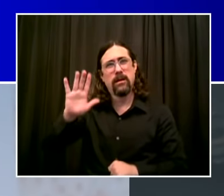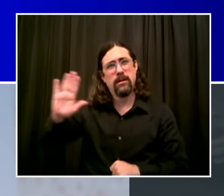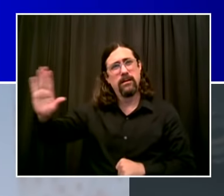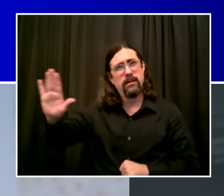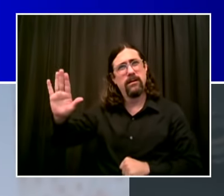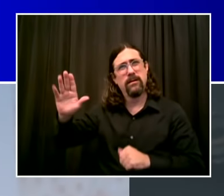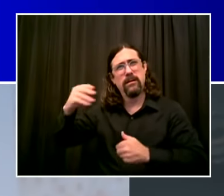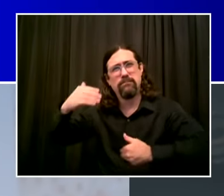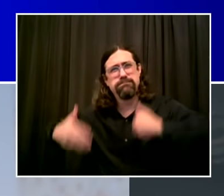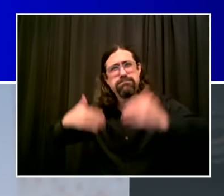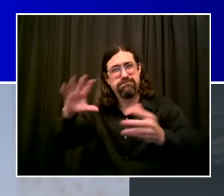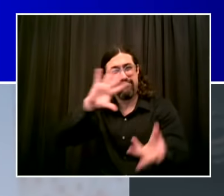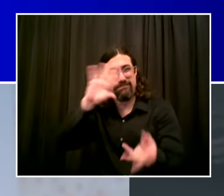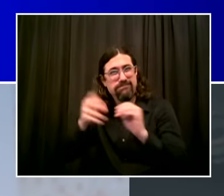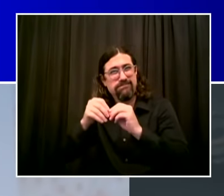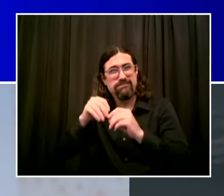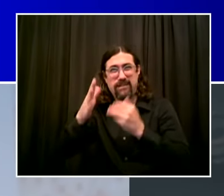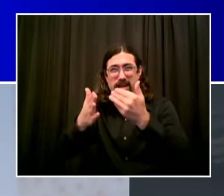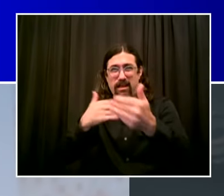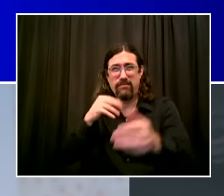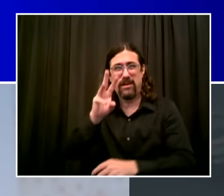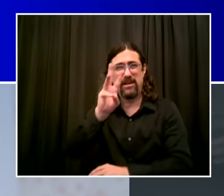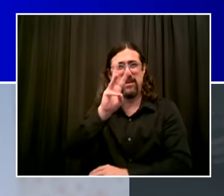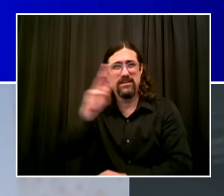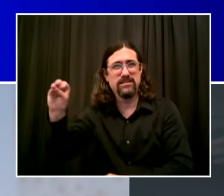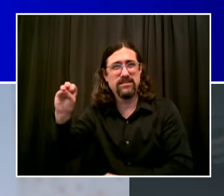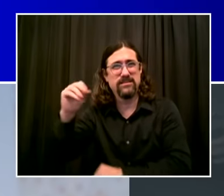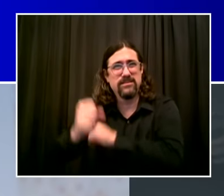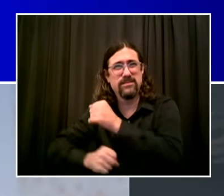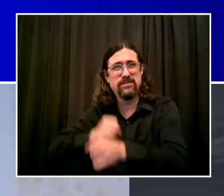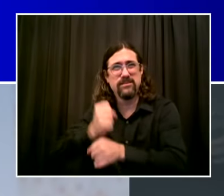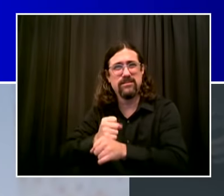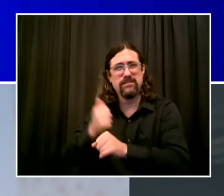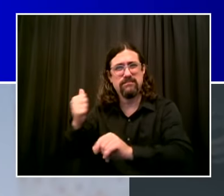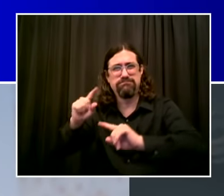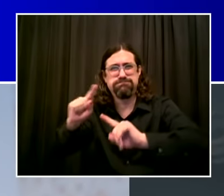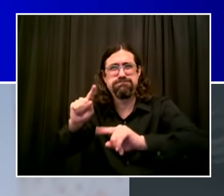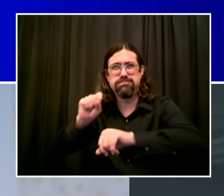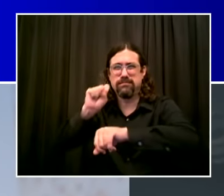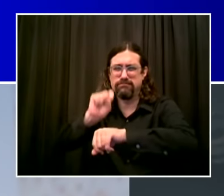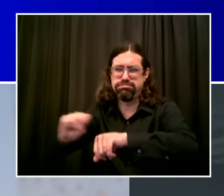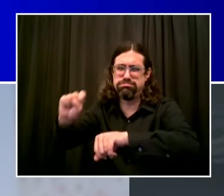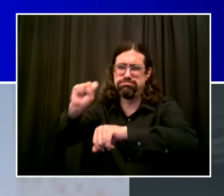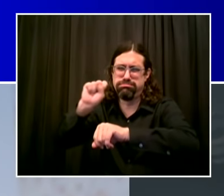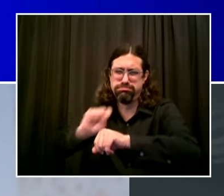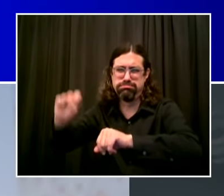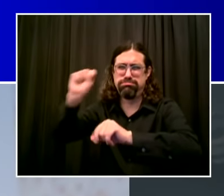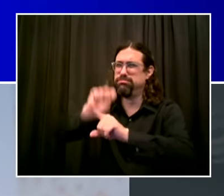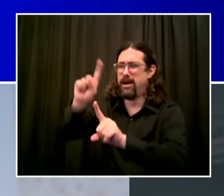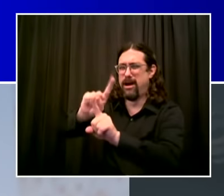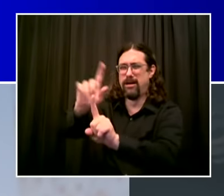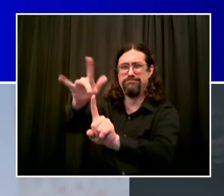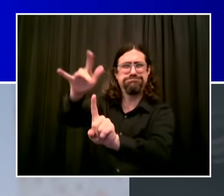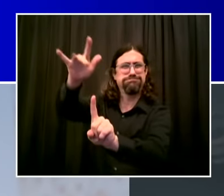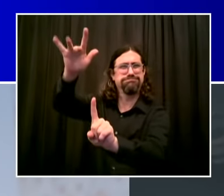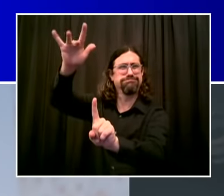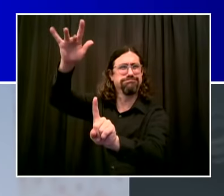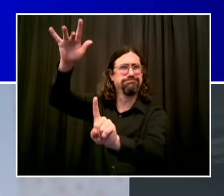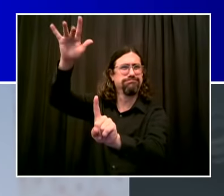to work to make this a better country and to overcome our painful history and take us to someplace